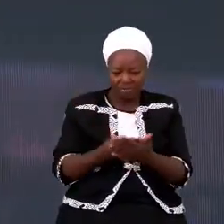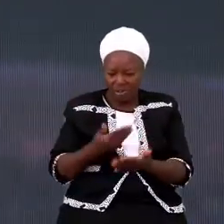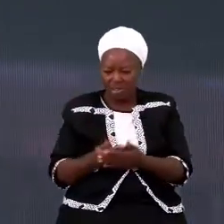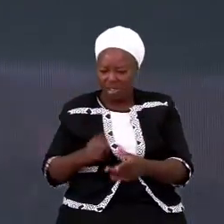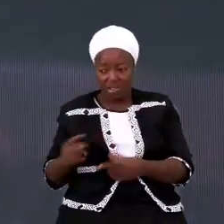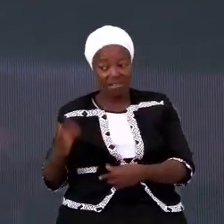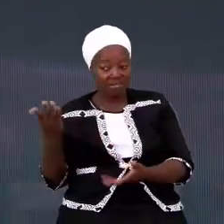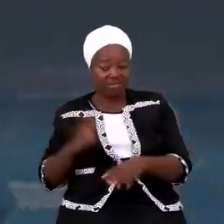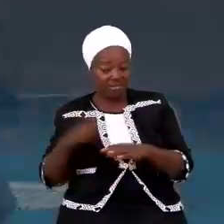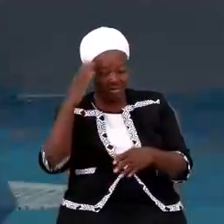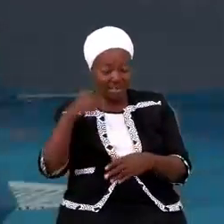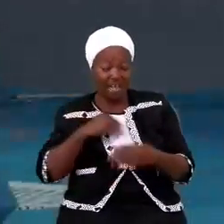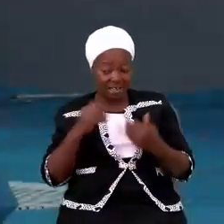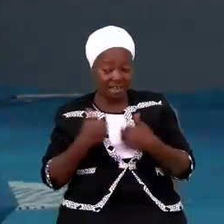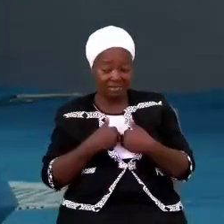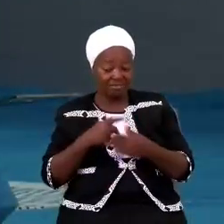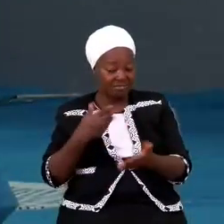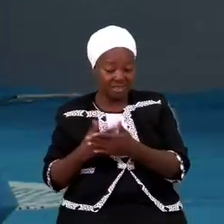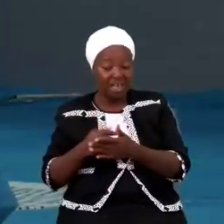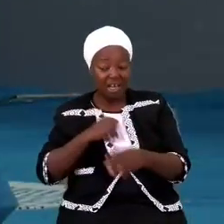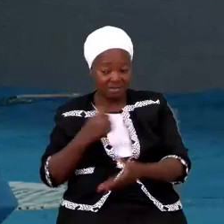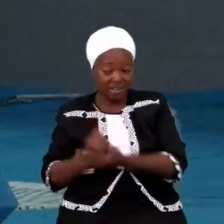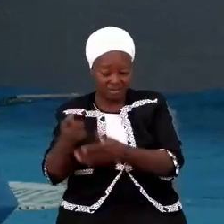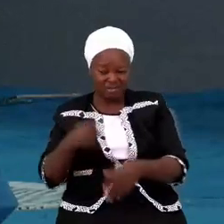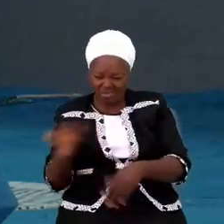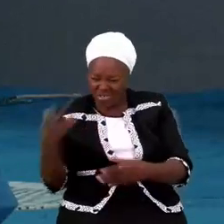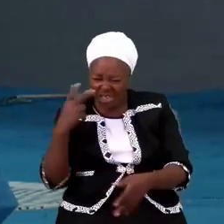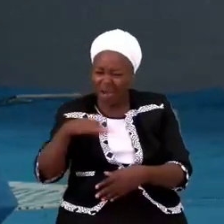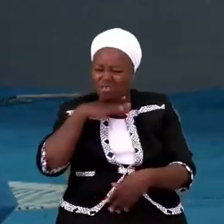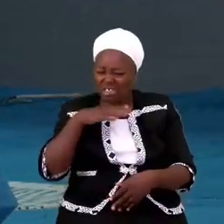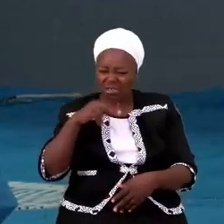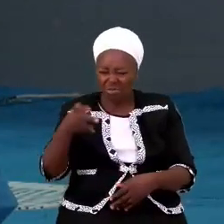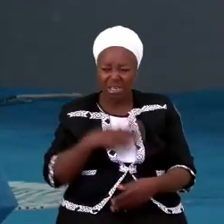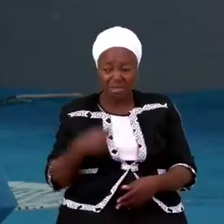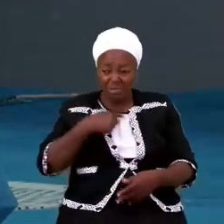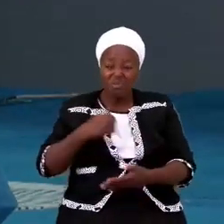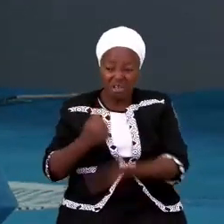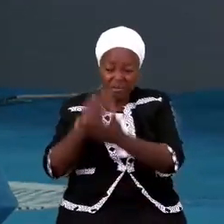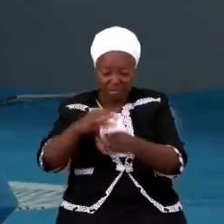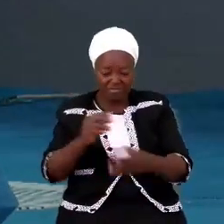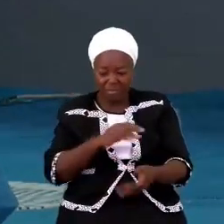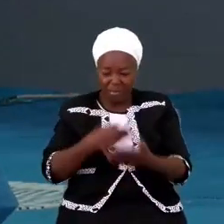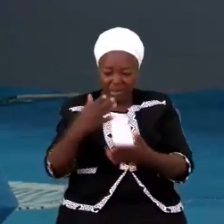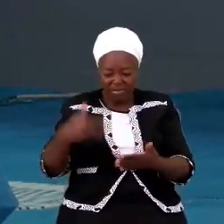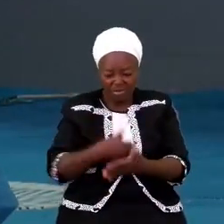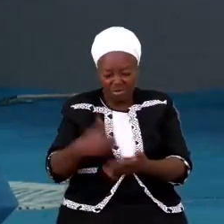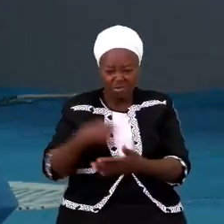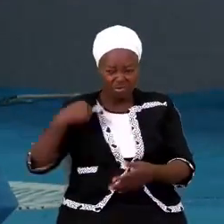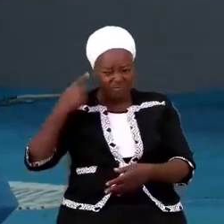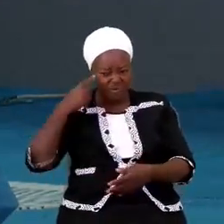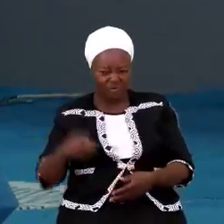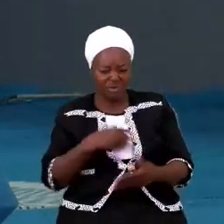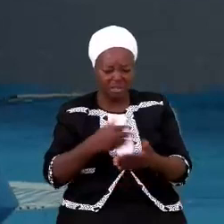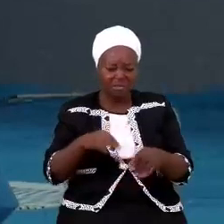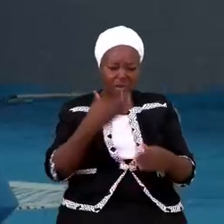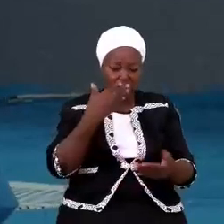of you. Everything you're looking for. This is the wisest man on earth. And he wants to add you to his harem.